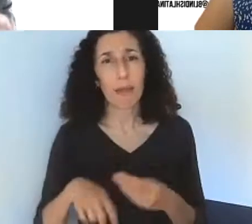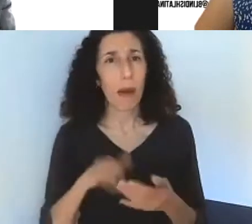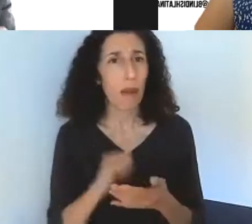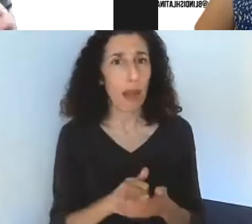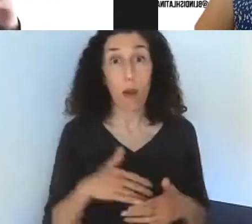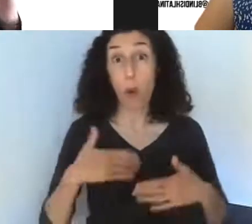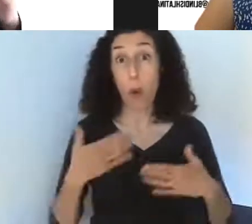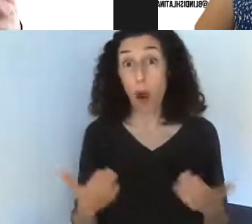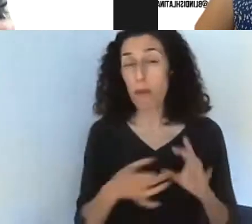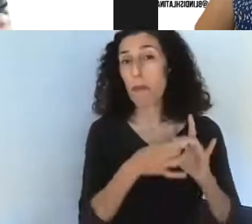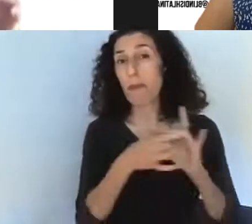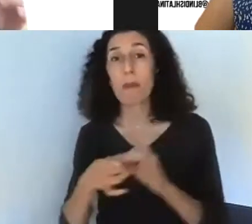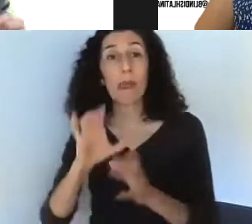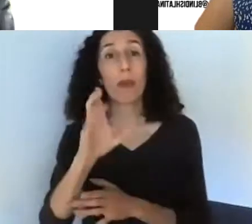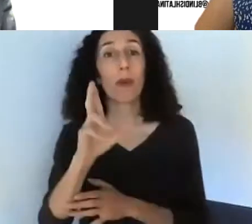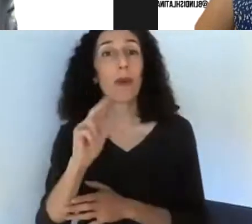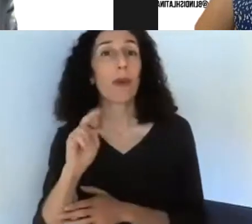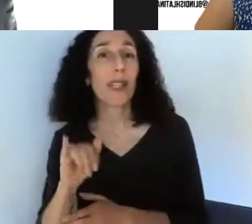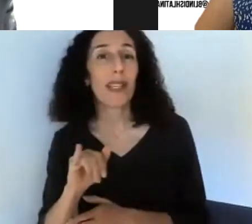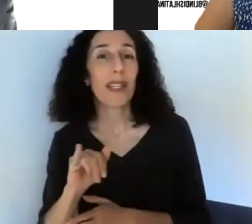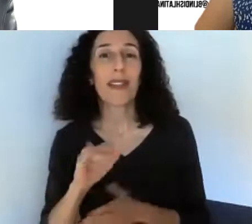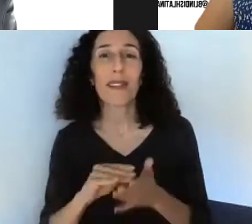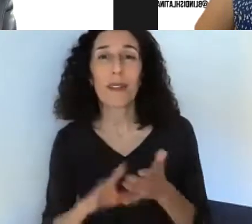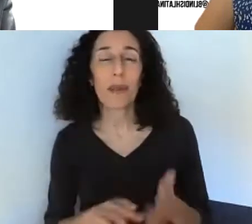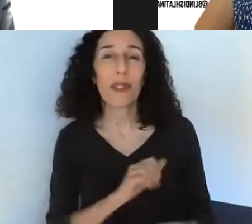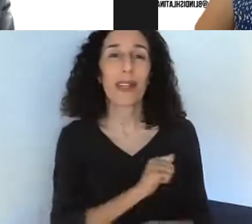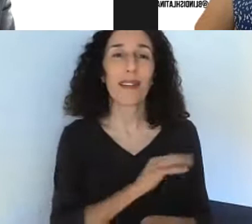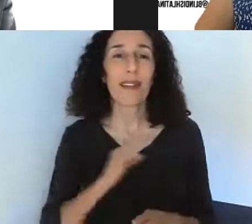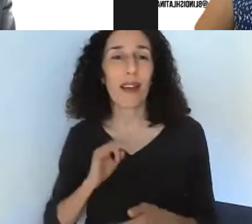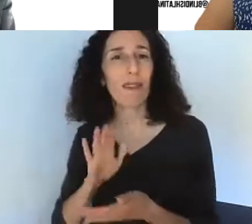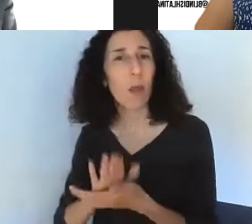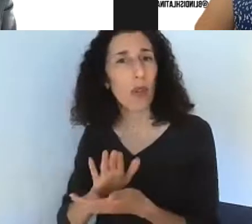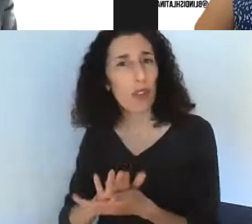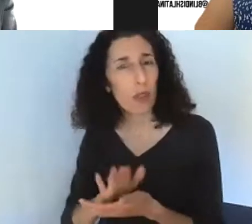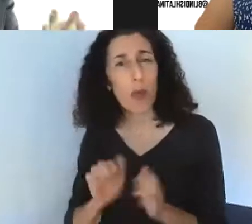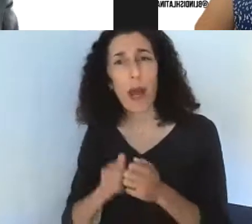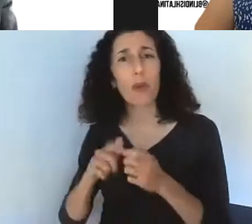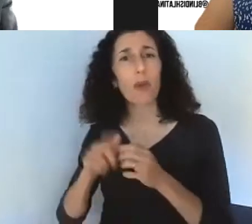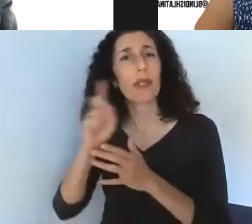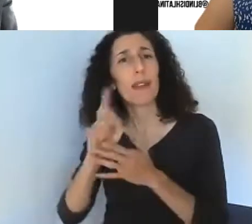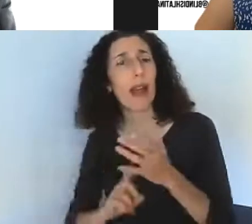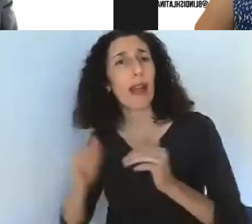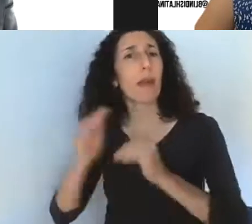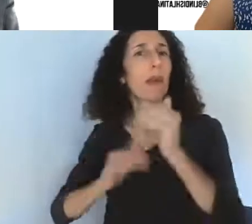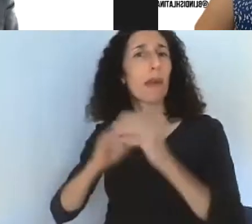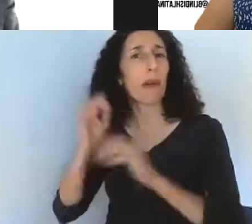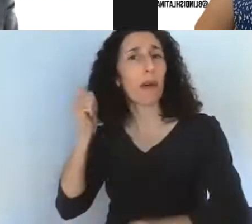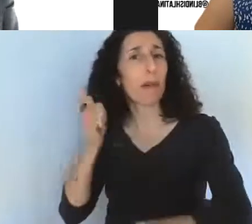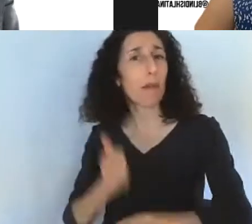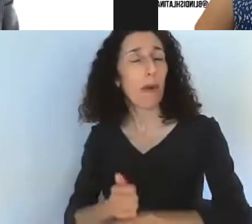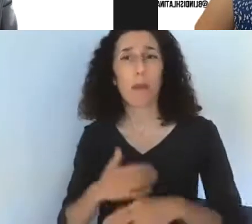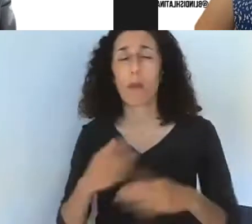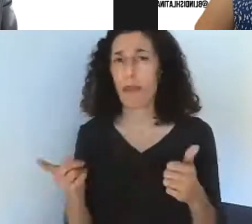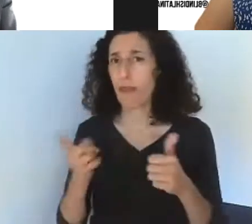Conversations around accessibility have really started in the last half century. That is like 50 years old. That